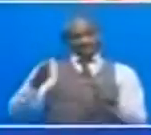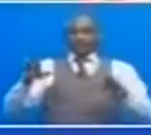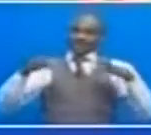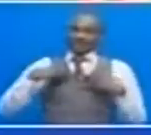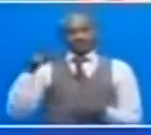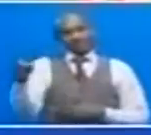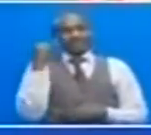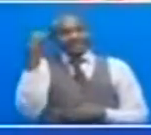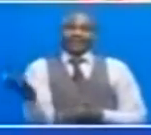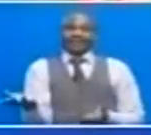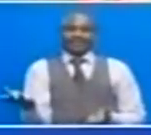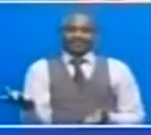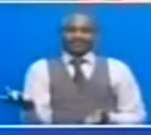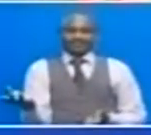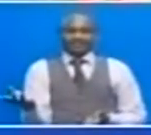it and let it be.